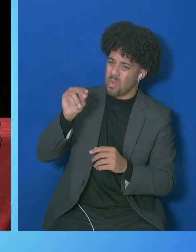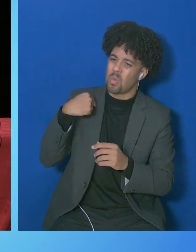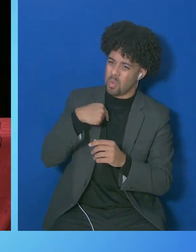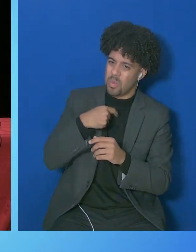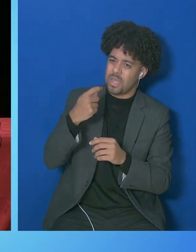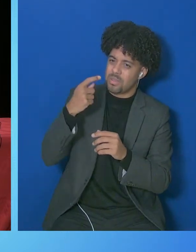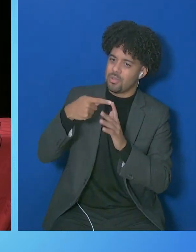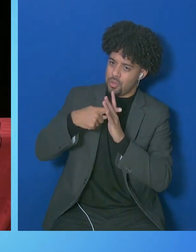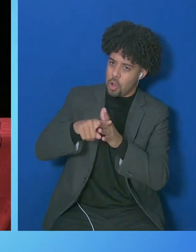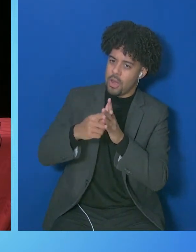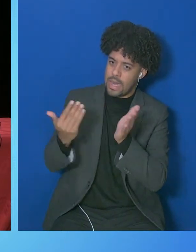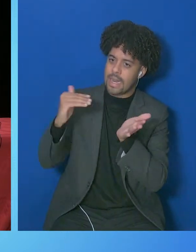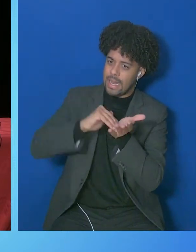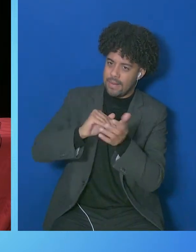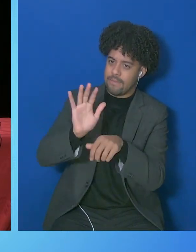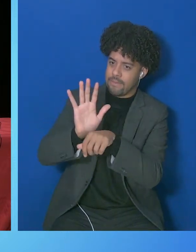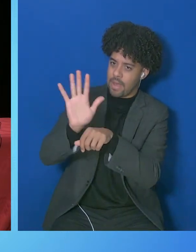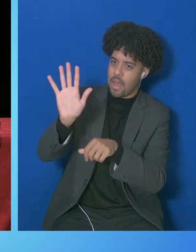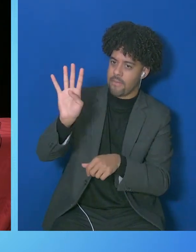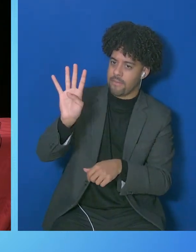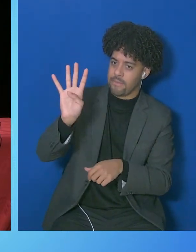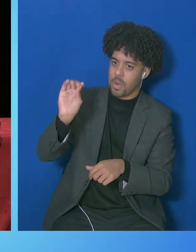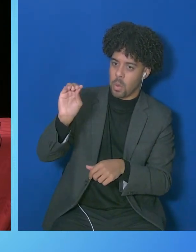the video, they're back.